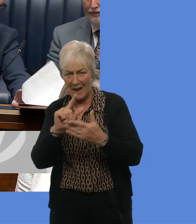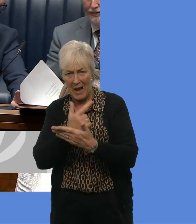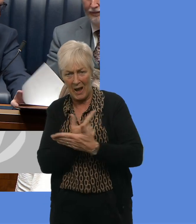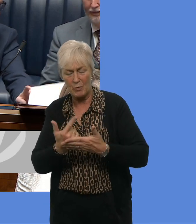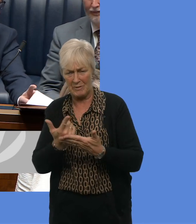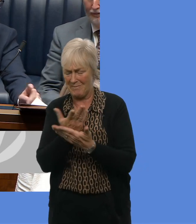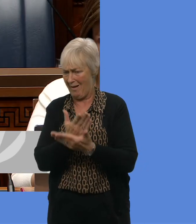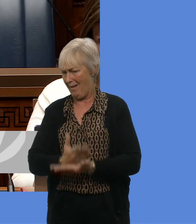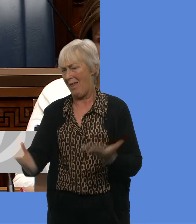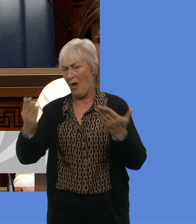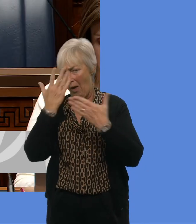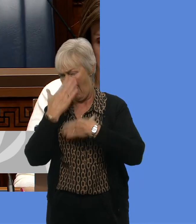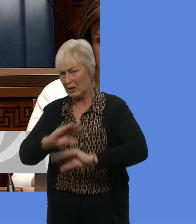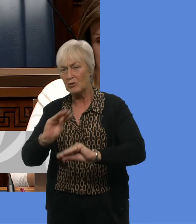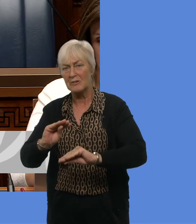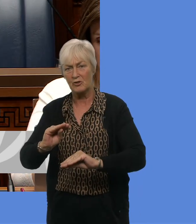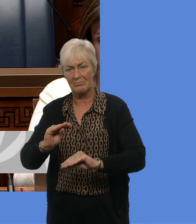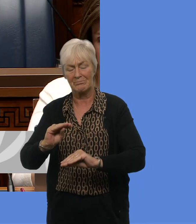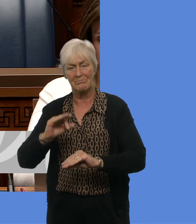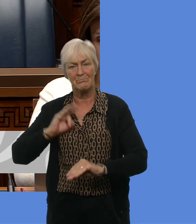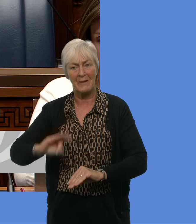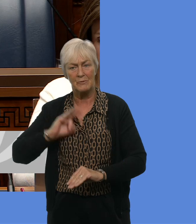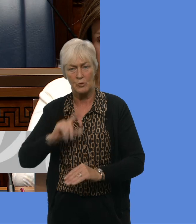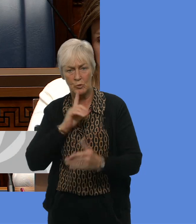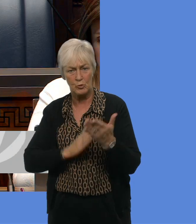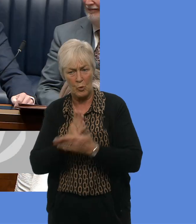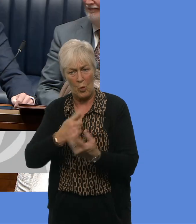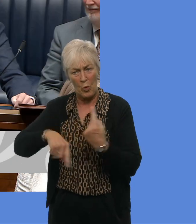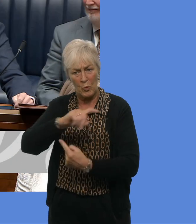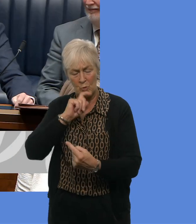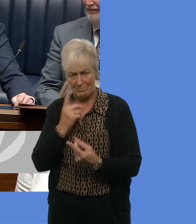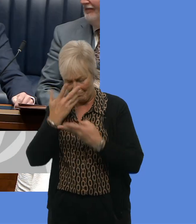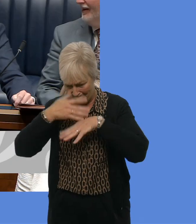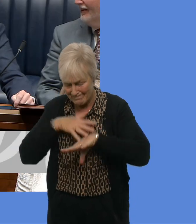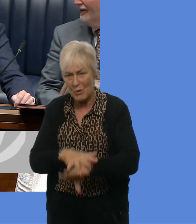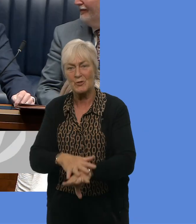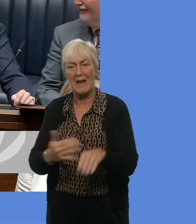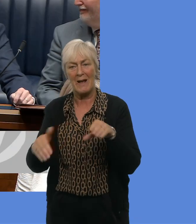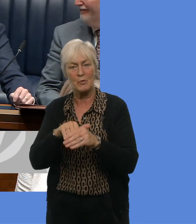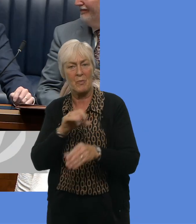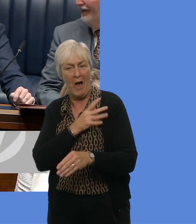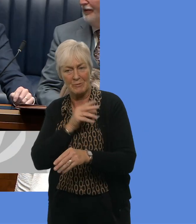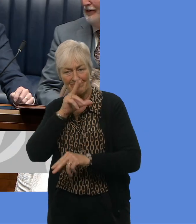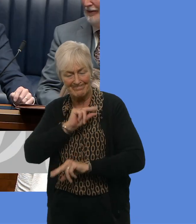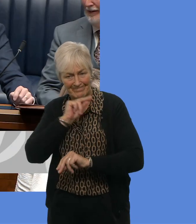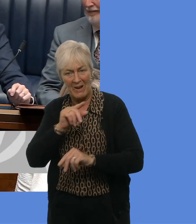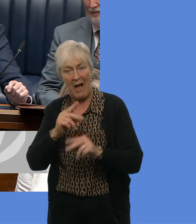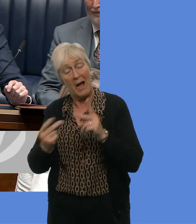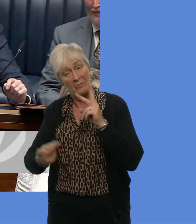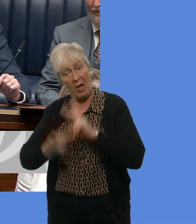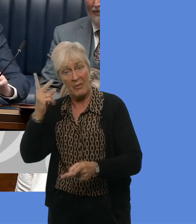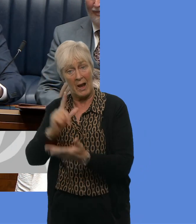clear educational benefit. That's true of those who immerse themselves within the Irish medium and those who are learning other